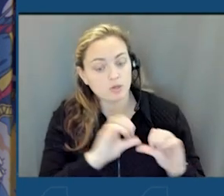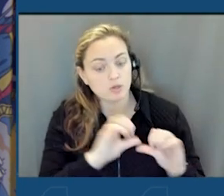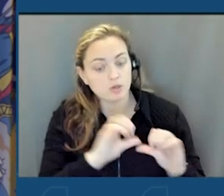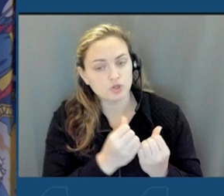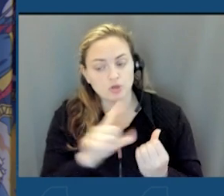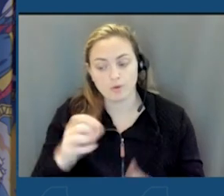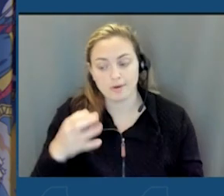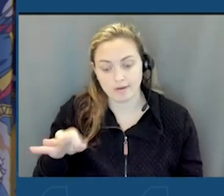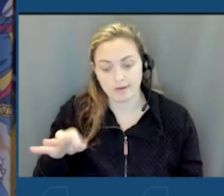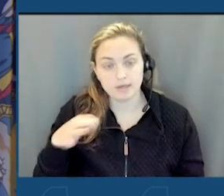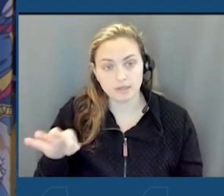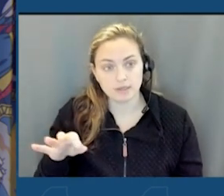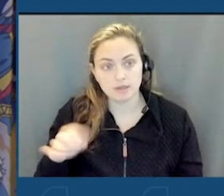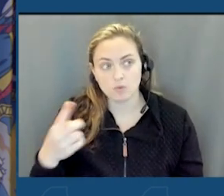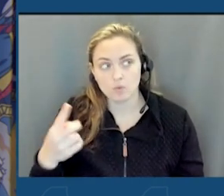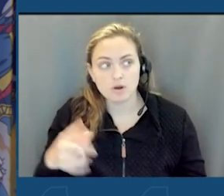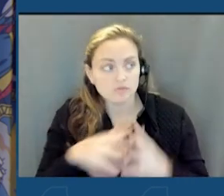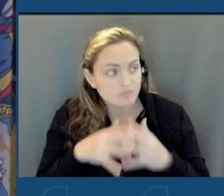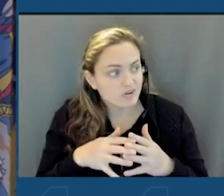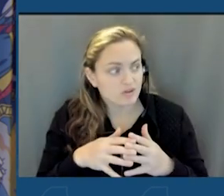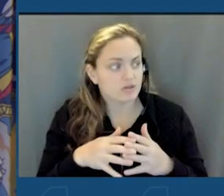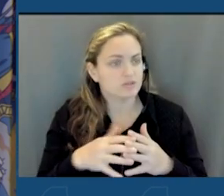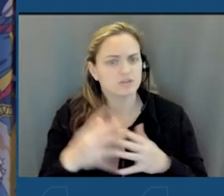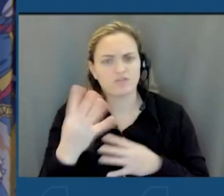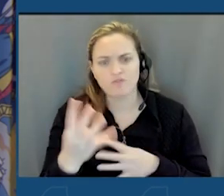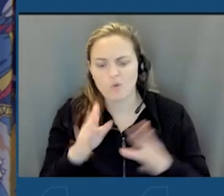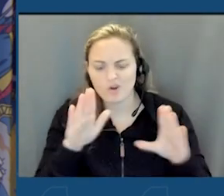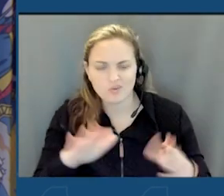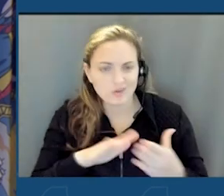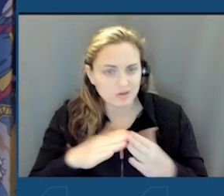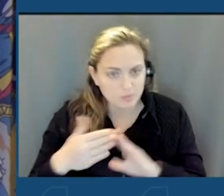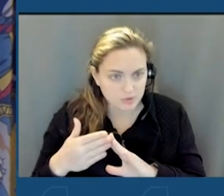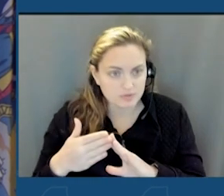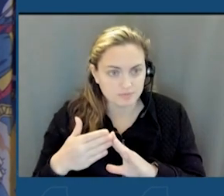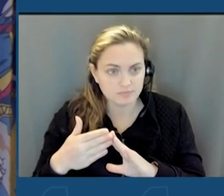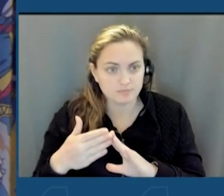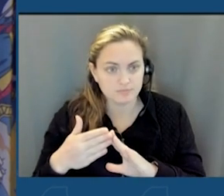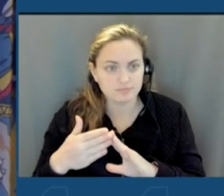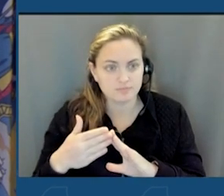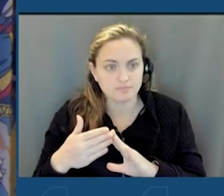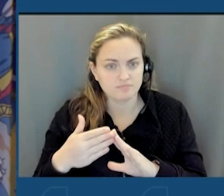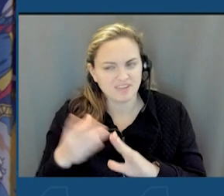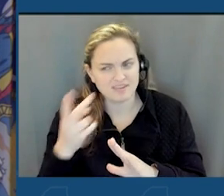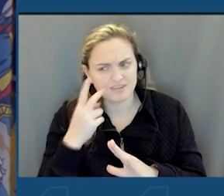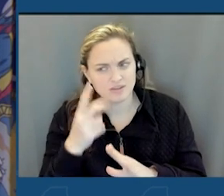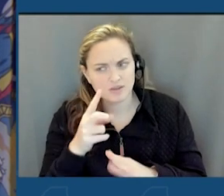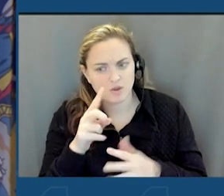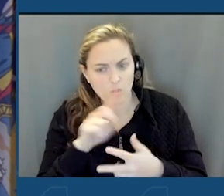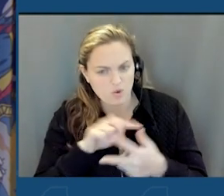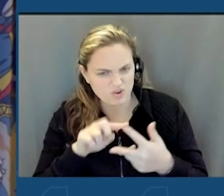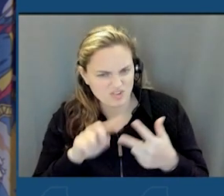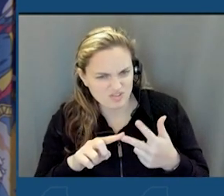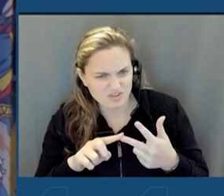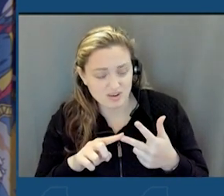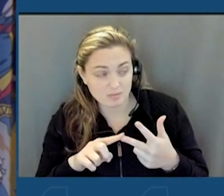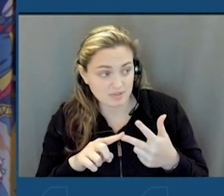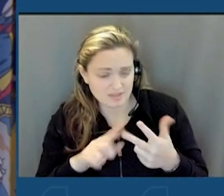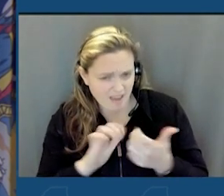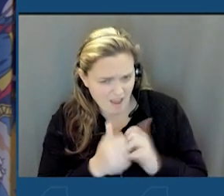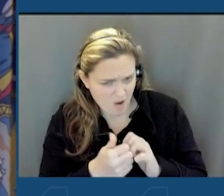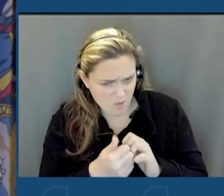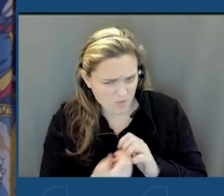as one of America's 4 great neighborhoods. I'd like to see 1 through 3 because I don't know how they surpass this